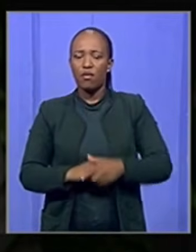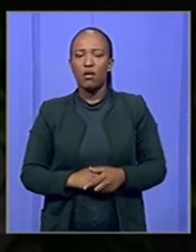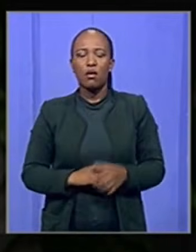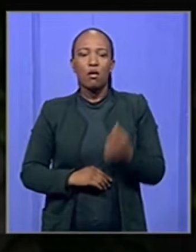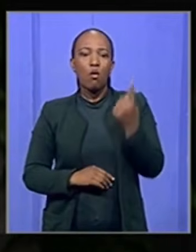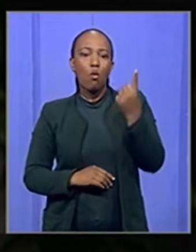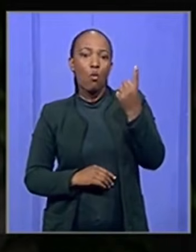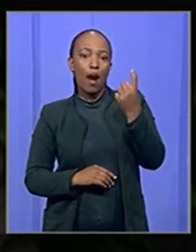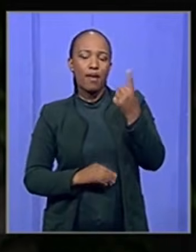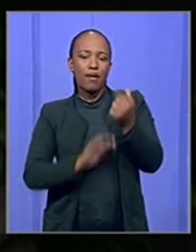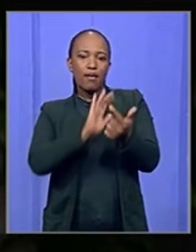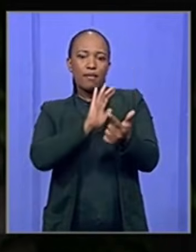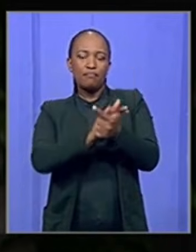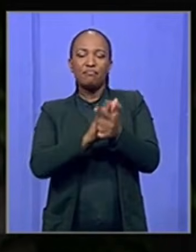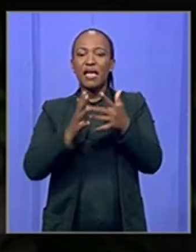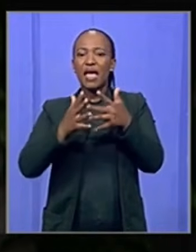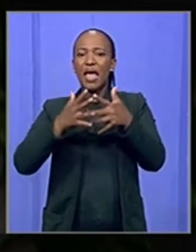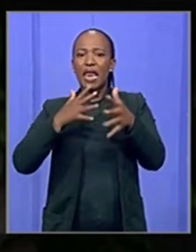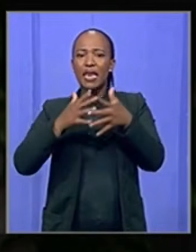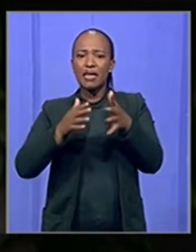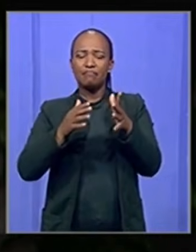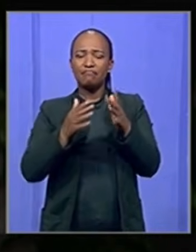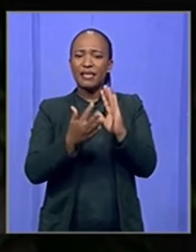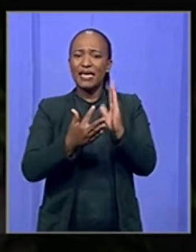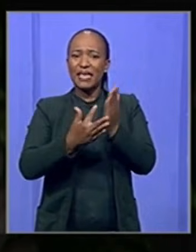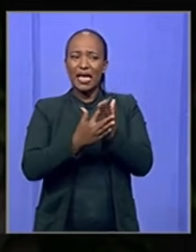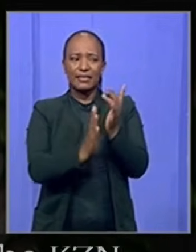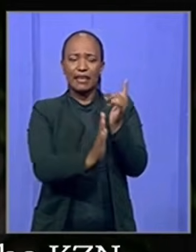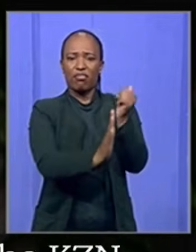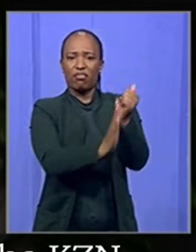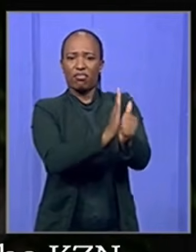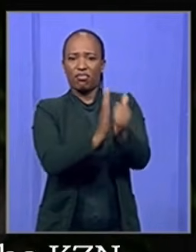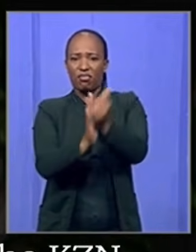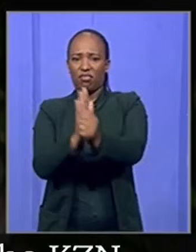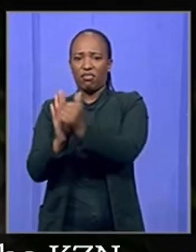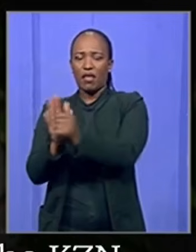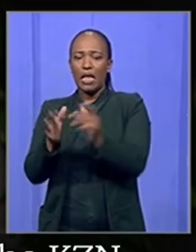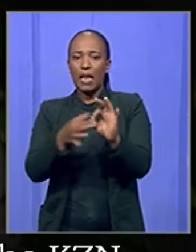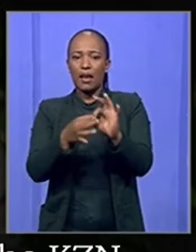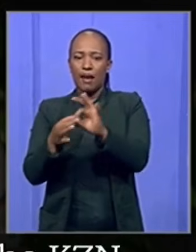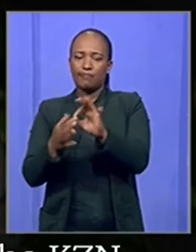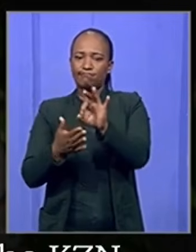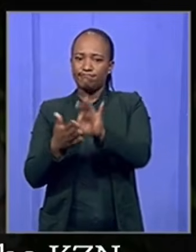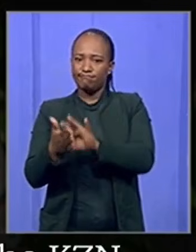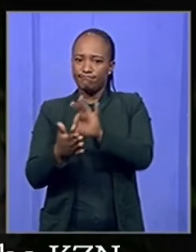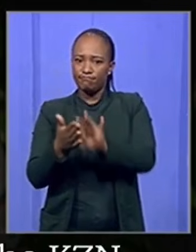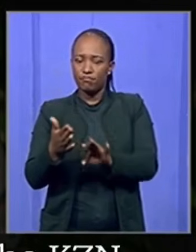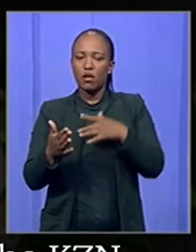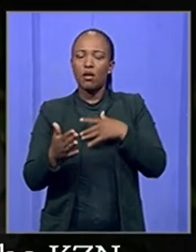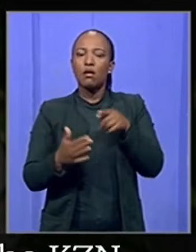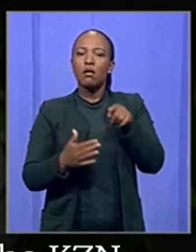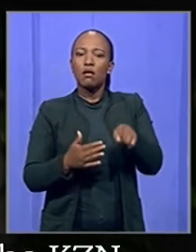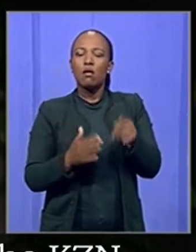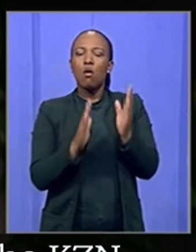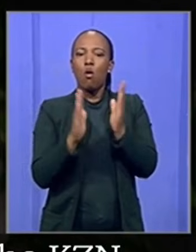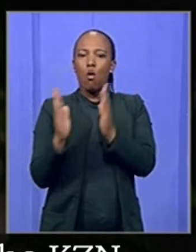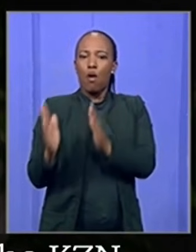that all the murder-related cases which are election-related will be dealt with by the organized crime units